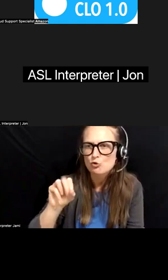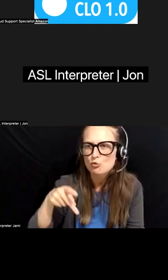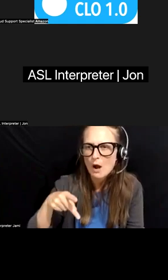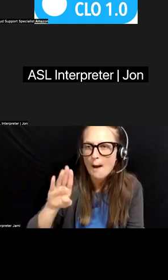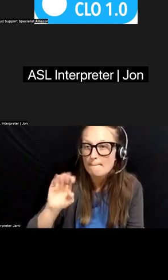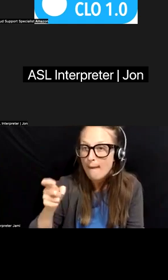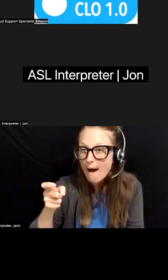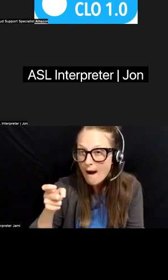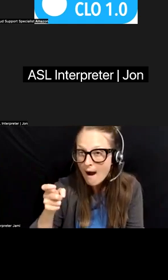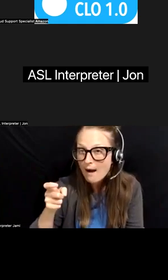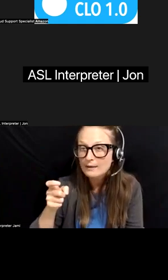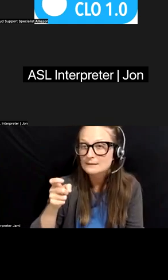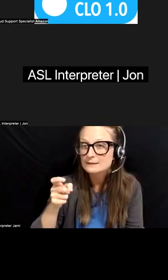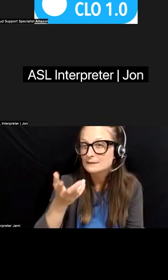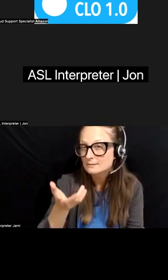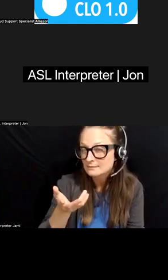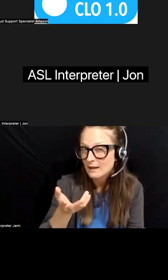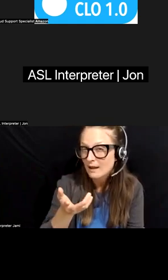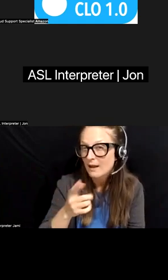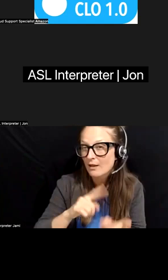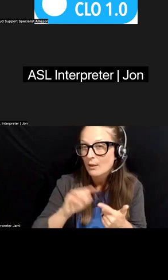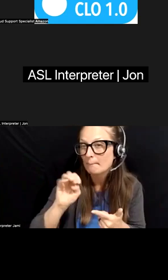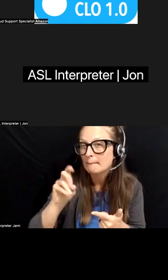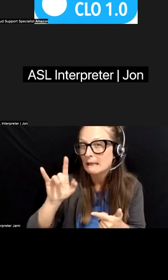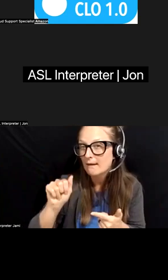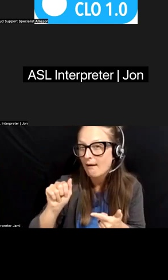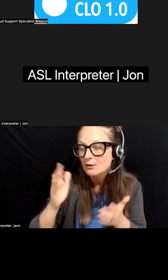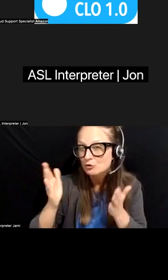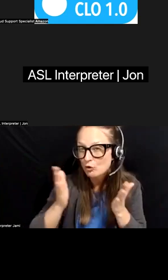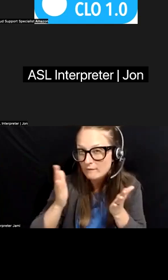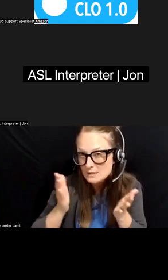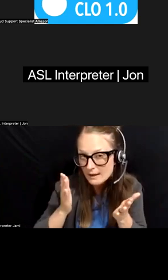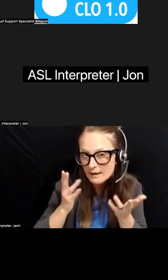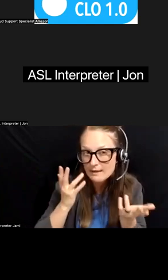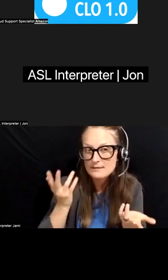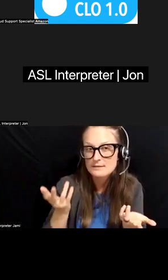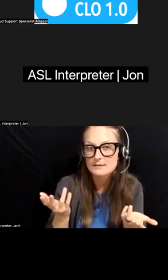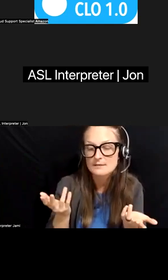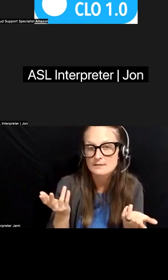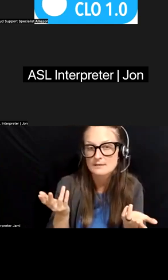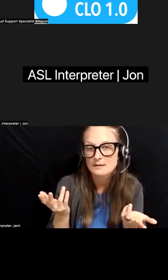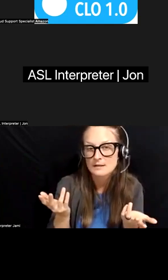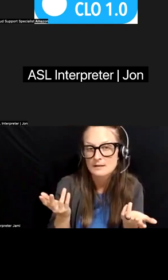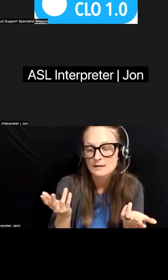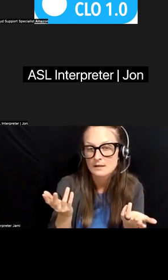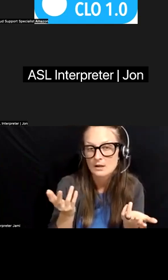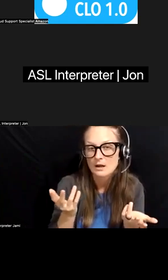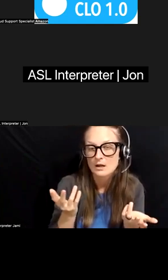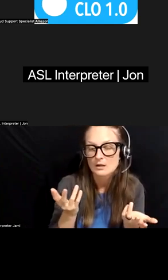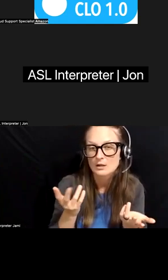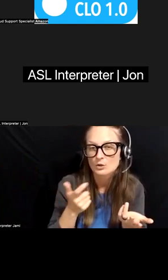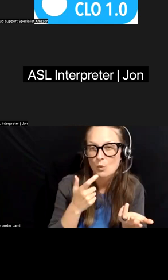or any of the media services like that you will watch from